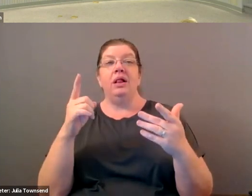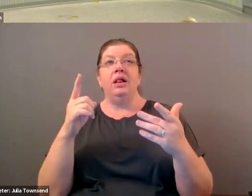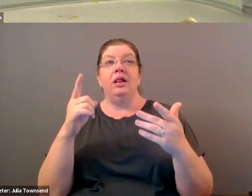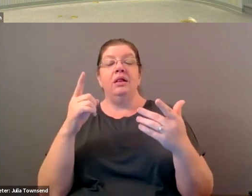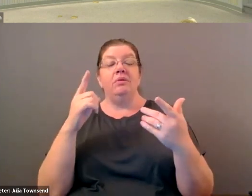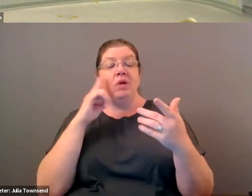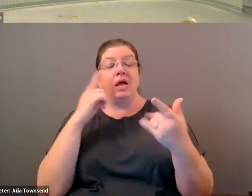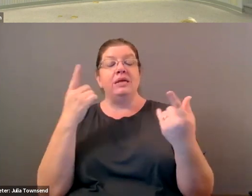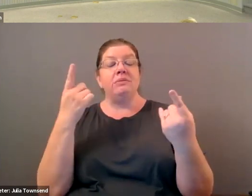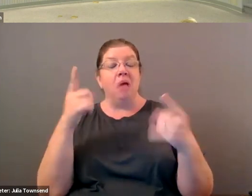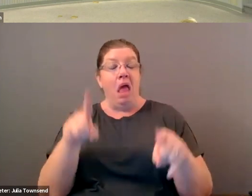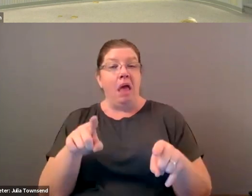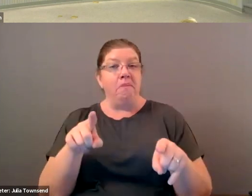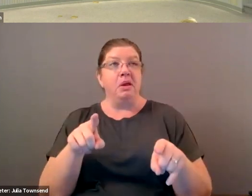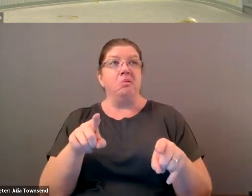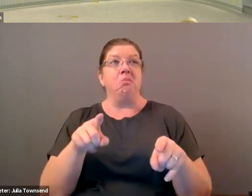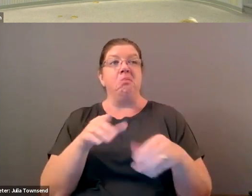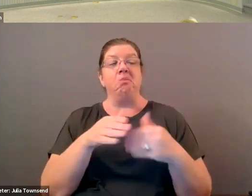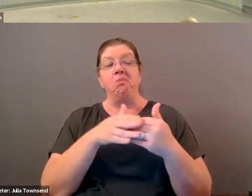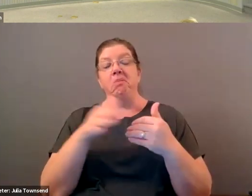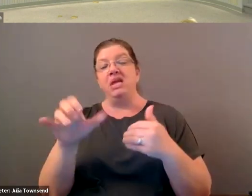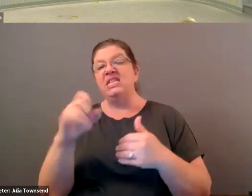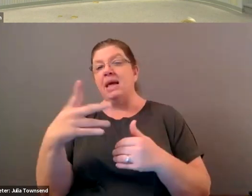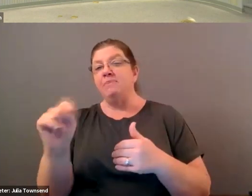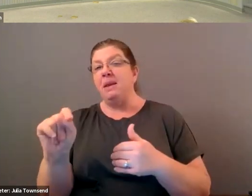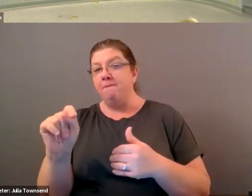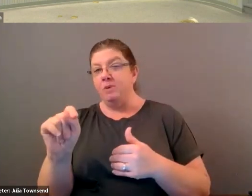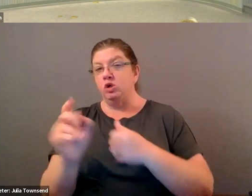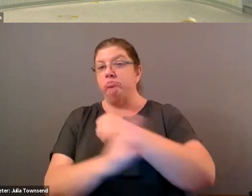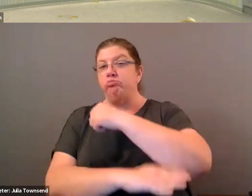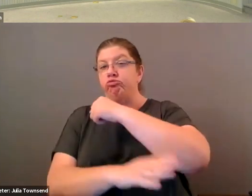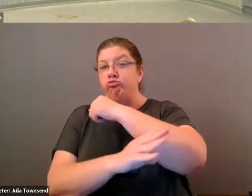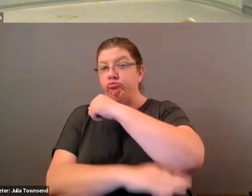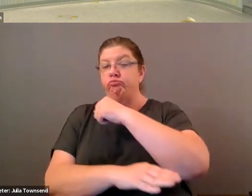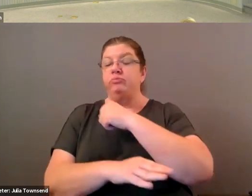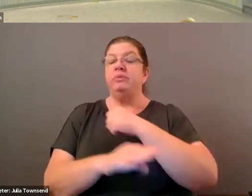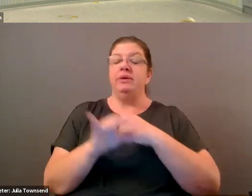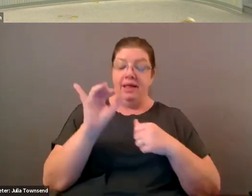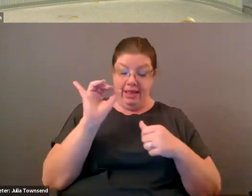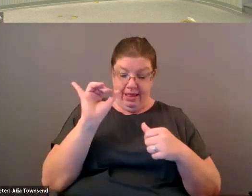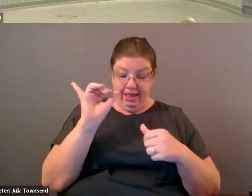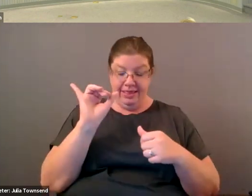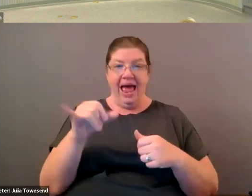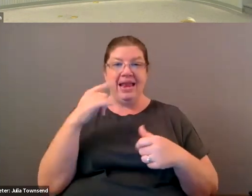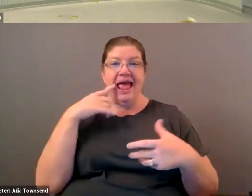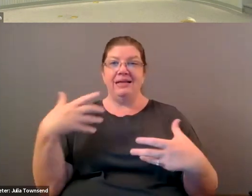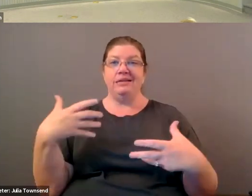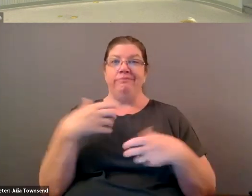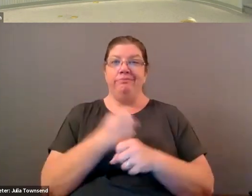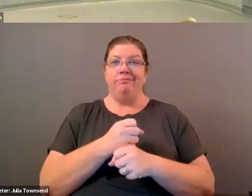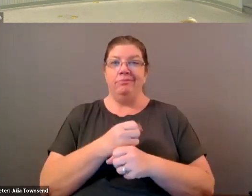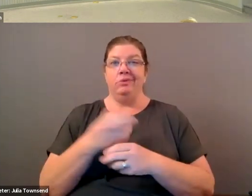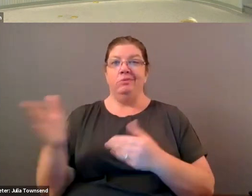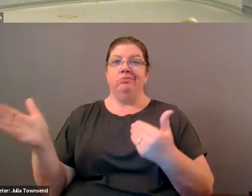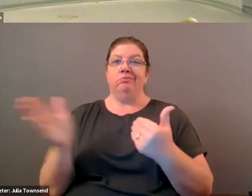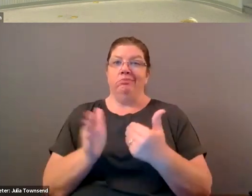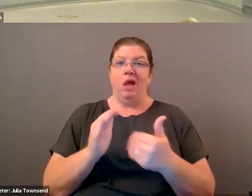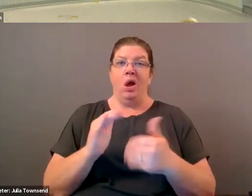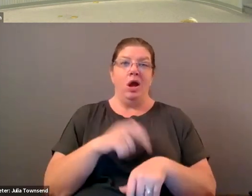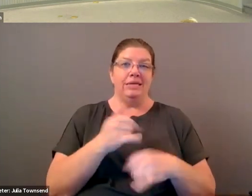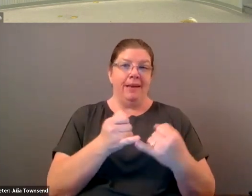we expect to have it in a usable form in September. That has condensed our timeline.